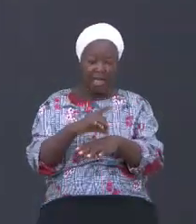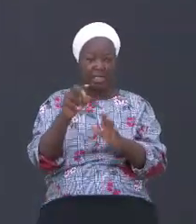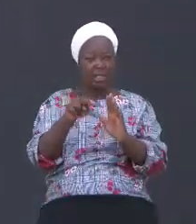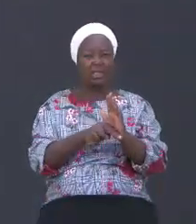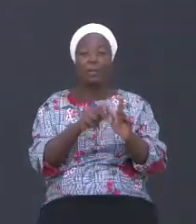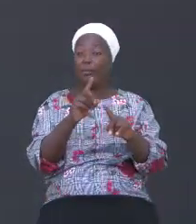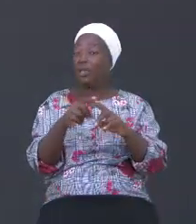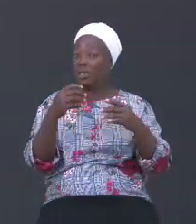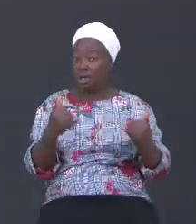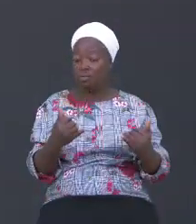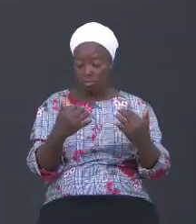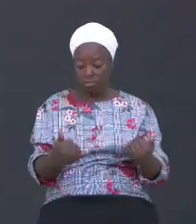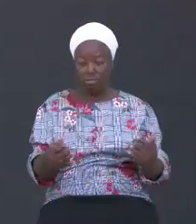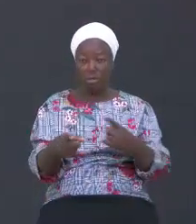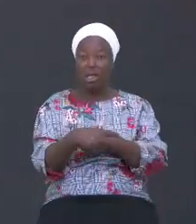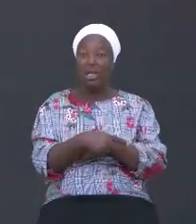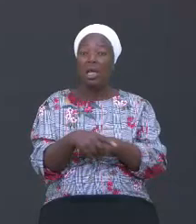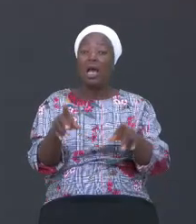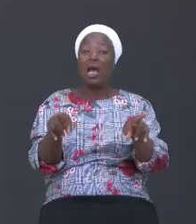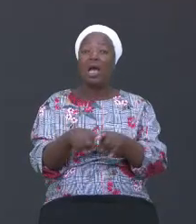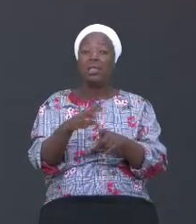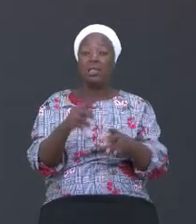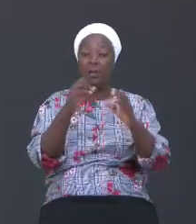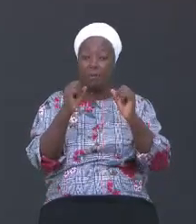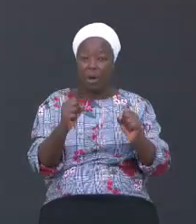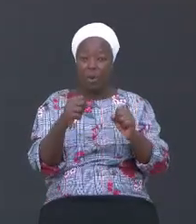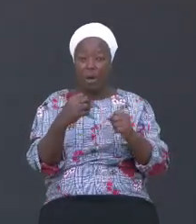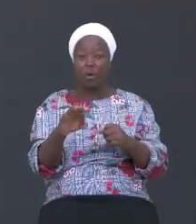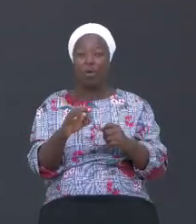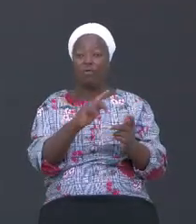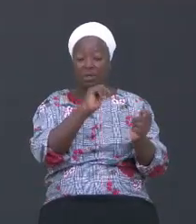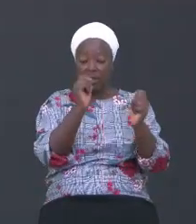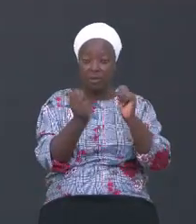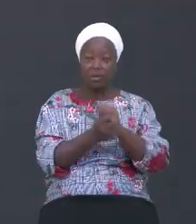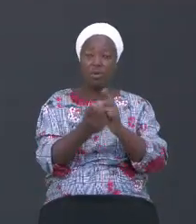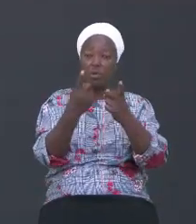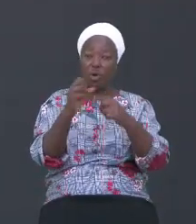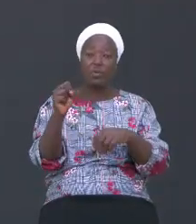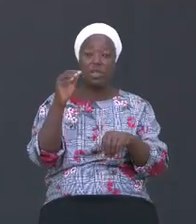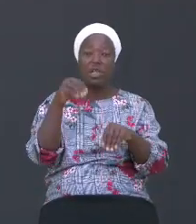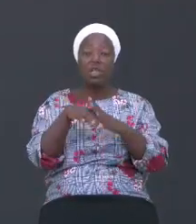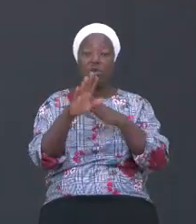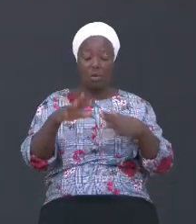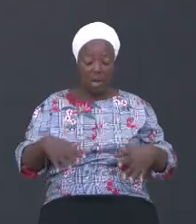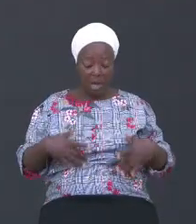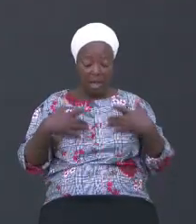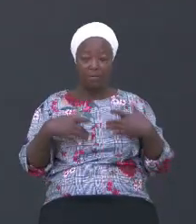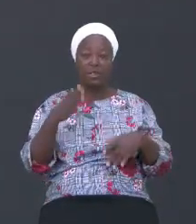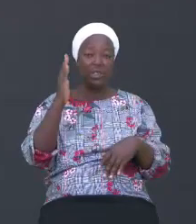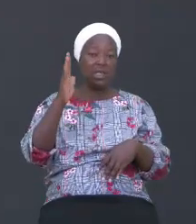now, today, at the power of transformation comes in your life, there will